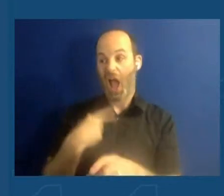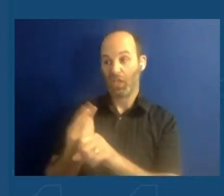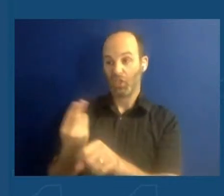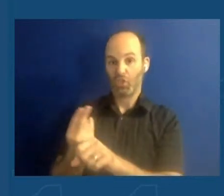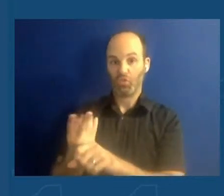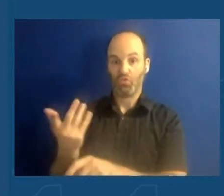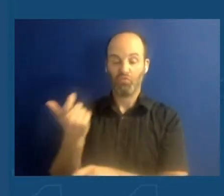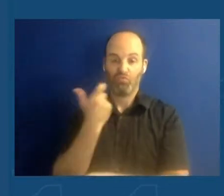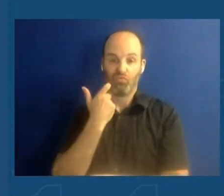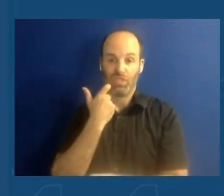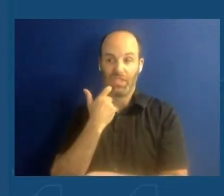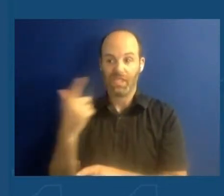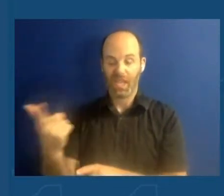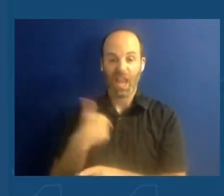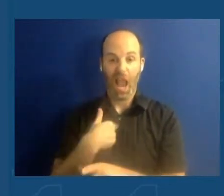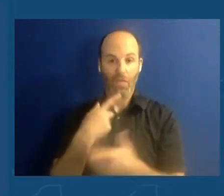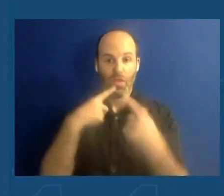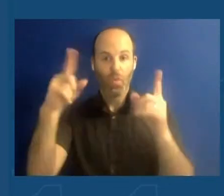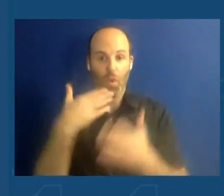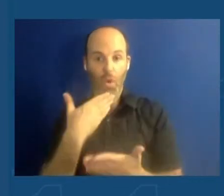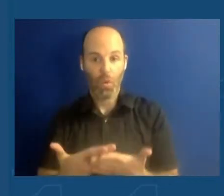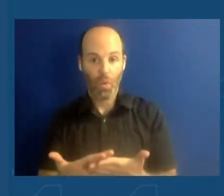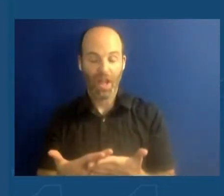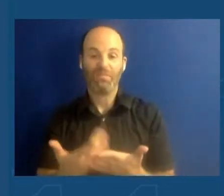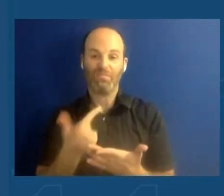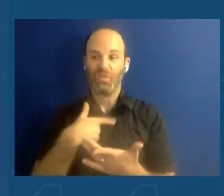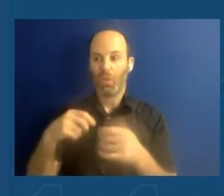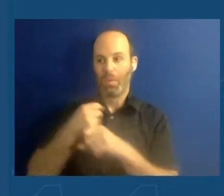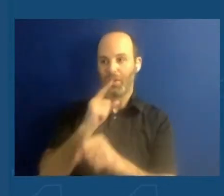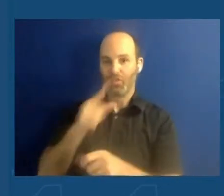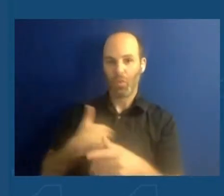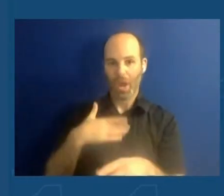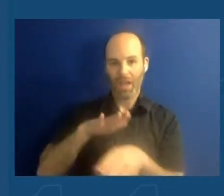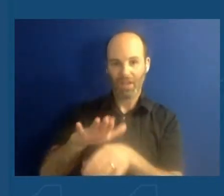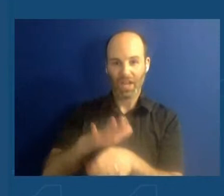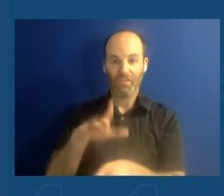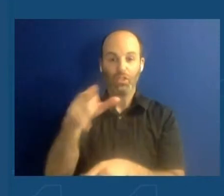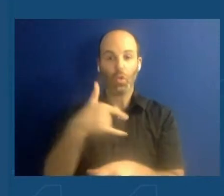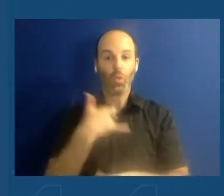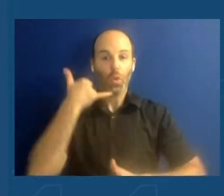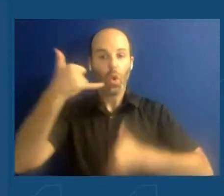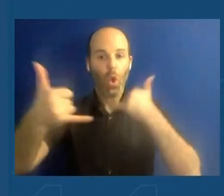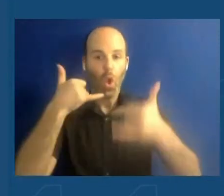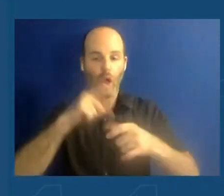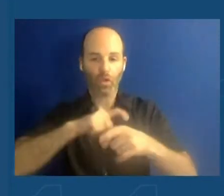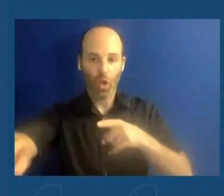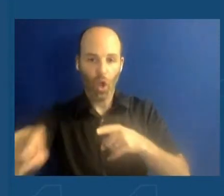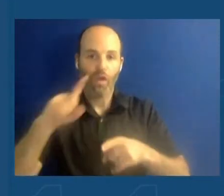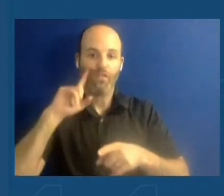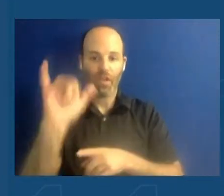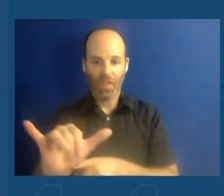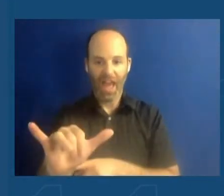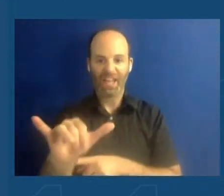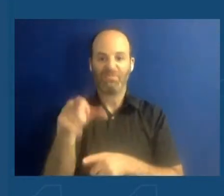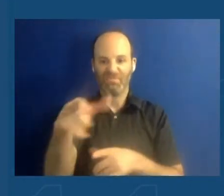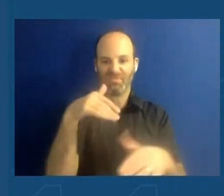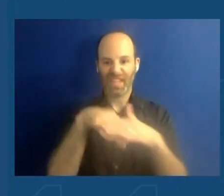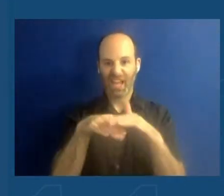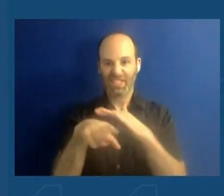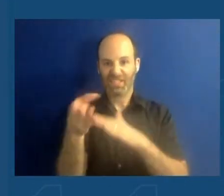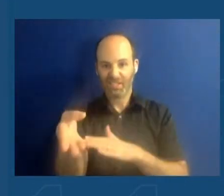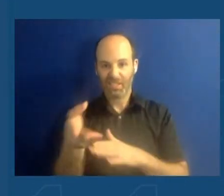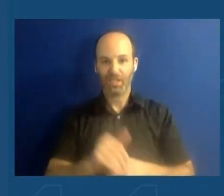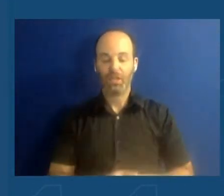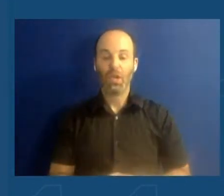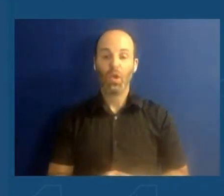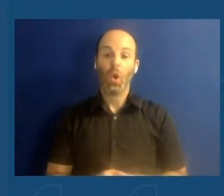have access to that. So people can call and find out where they can get them, and we'll make sure they're available. So right now, 40% of our pharmacies receive from